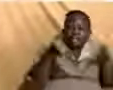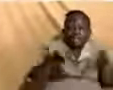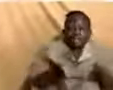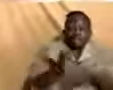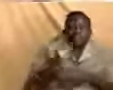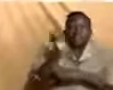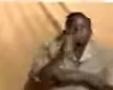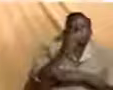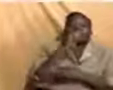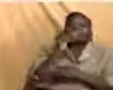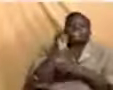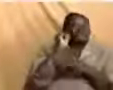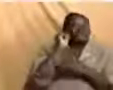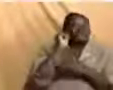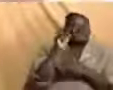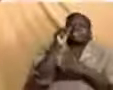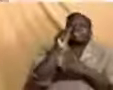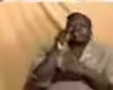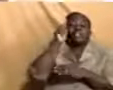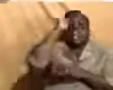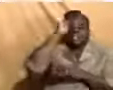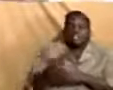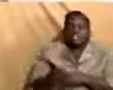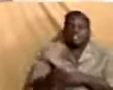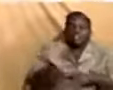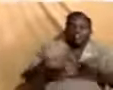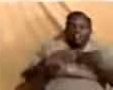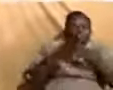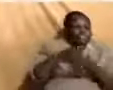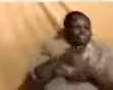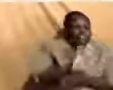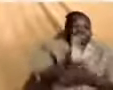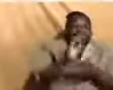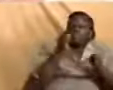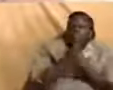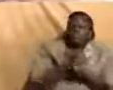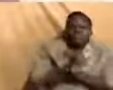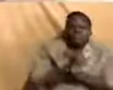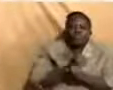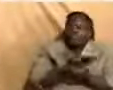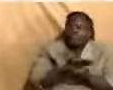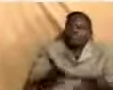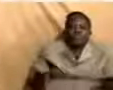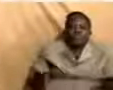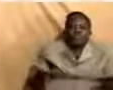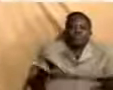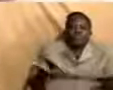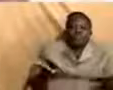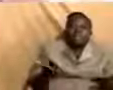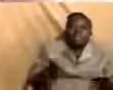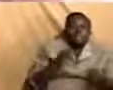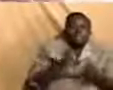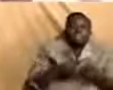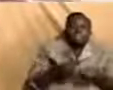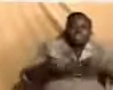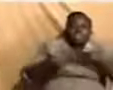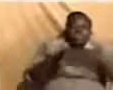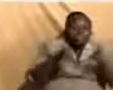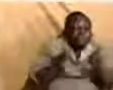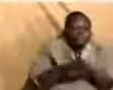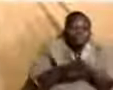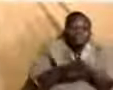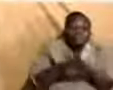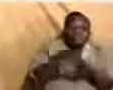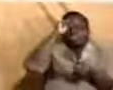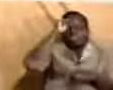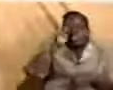is saying, well, judges, you gave yourselves absolute judicial immunity. The Constitution did not, but you gave yourself absolute judicial